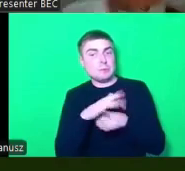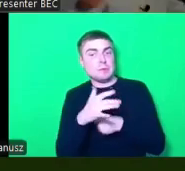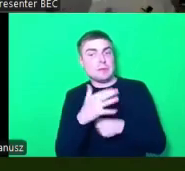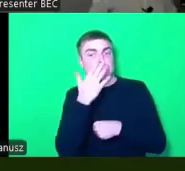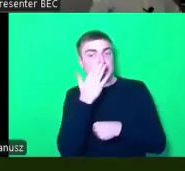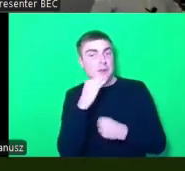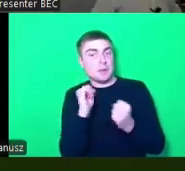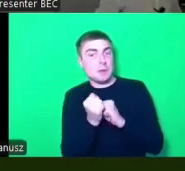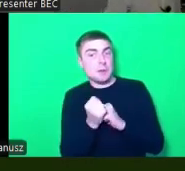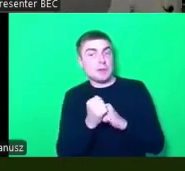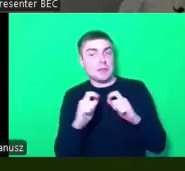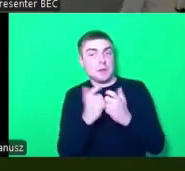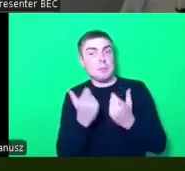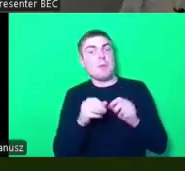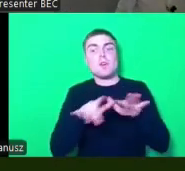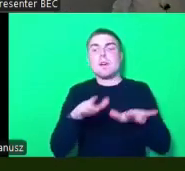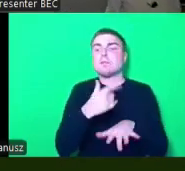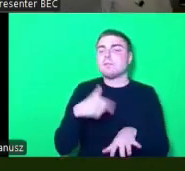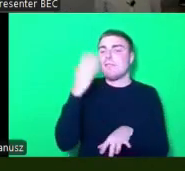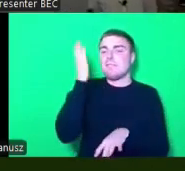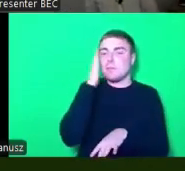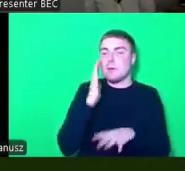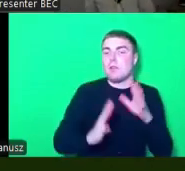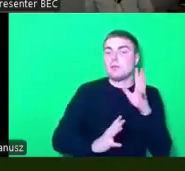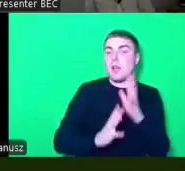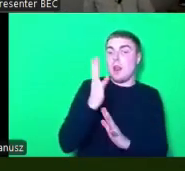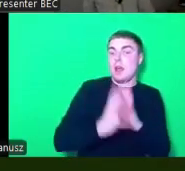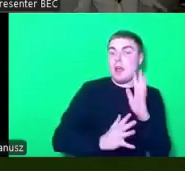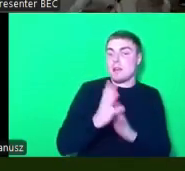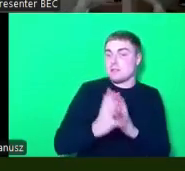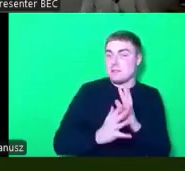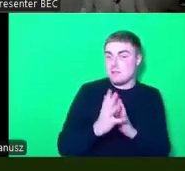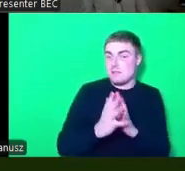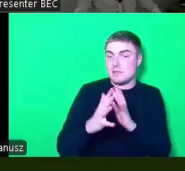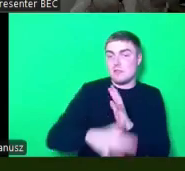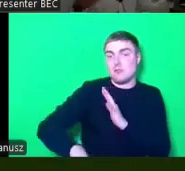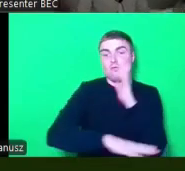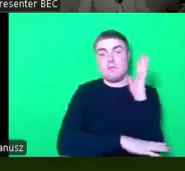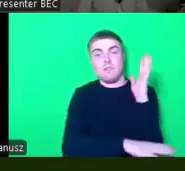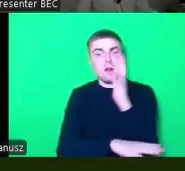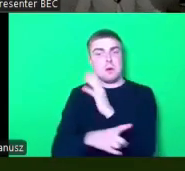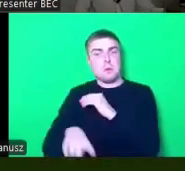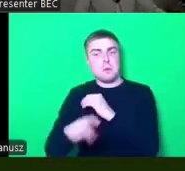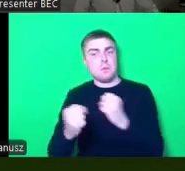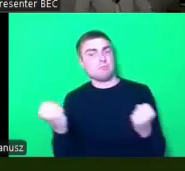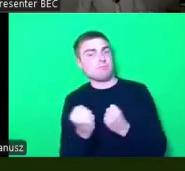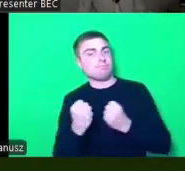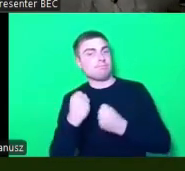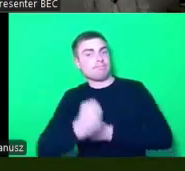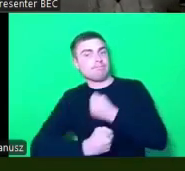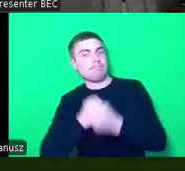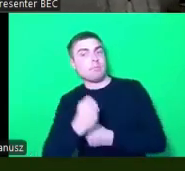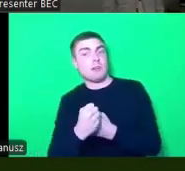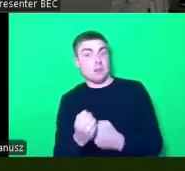the forest cover, so the basal area of trees, has a very strong effect. It's not only shading effect, you also have